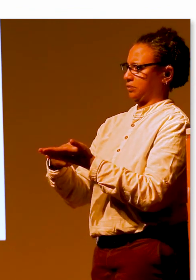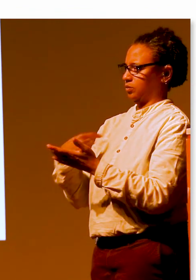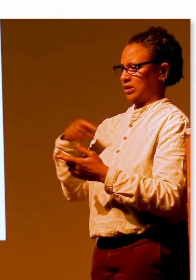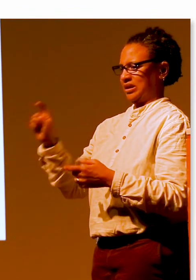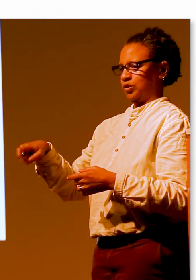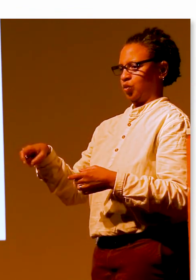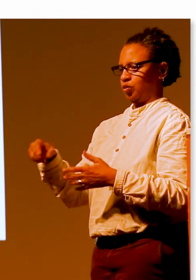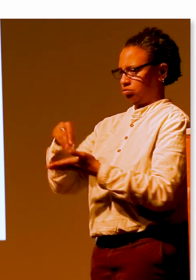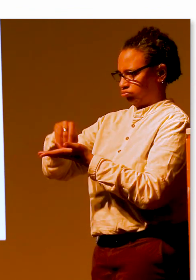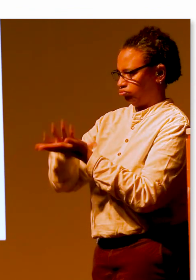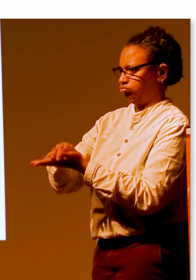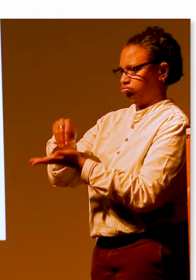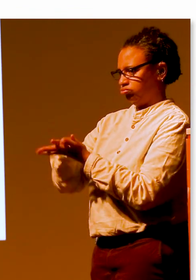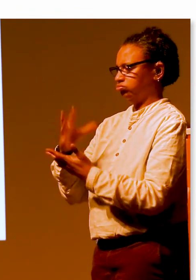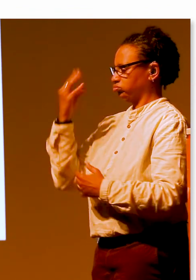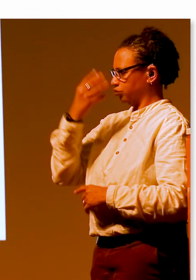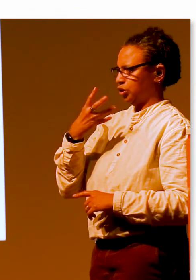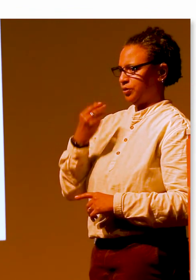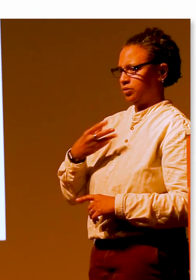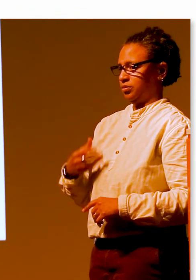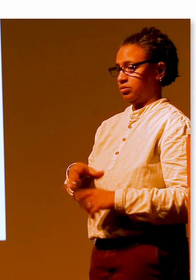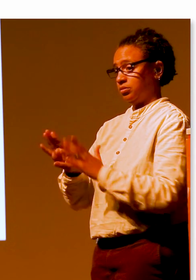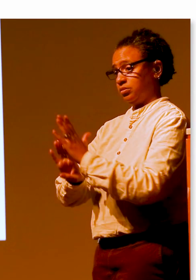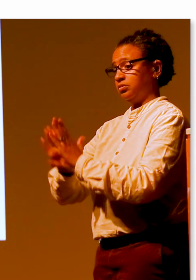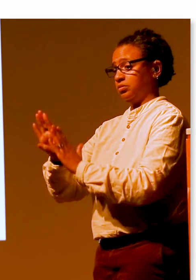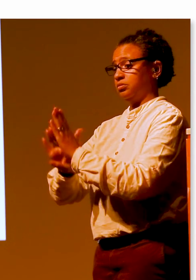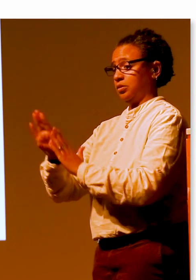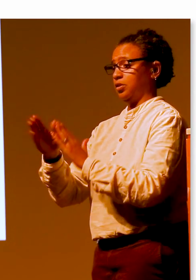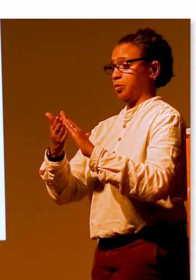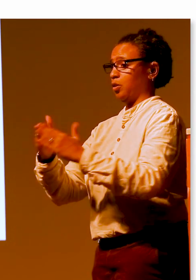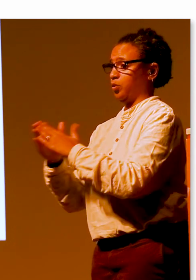community for those who might be seeking it.